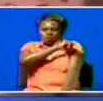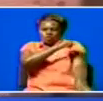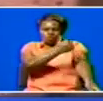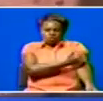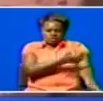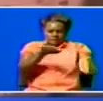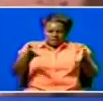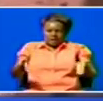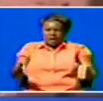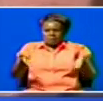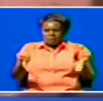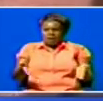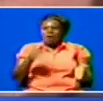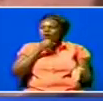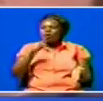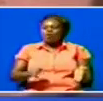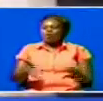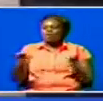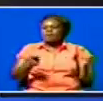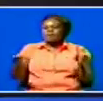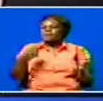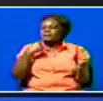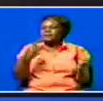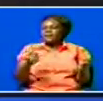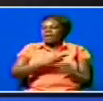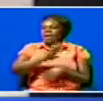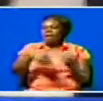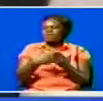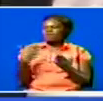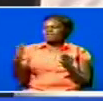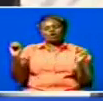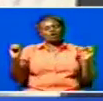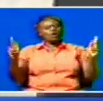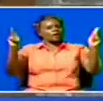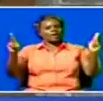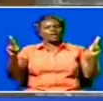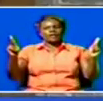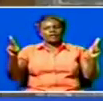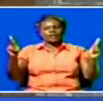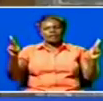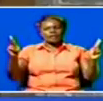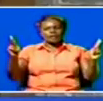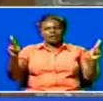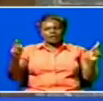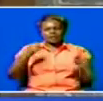authorities here, those of the old management, say everything is okay. The